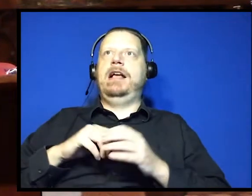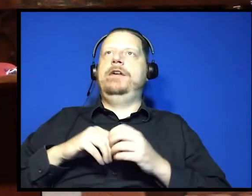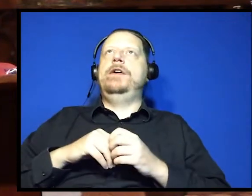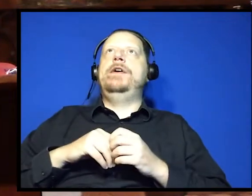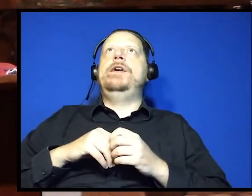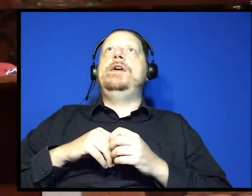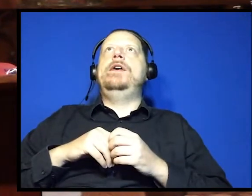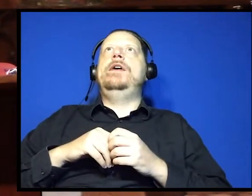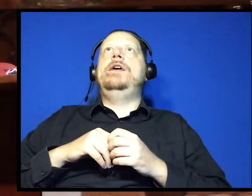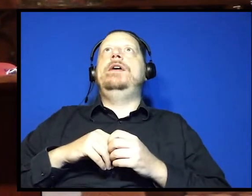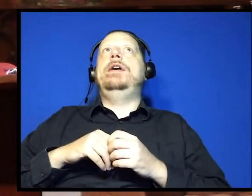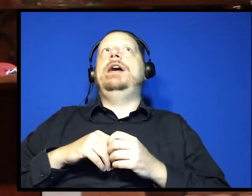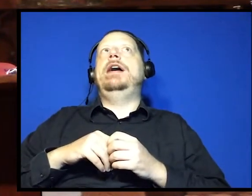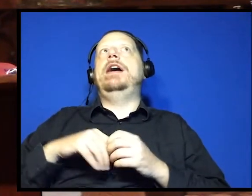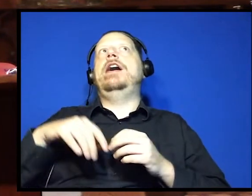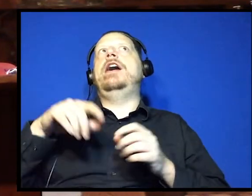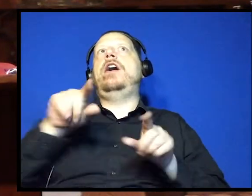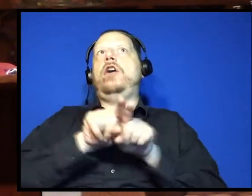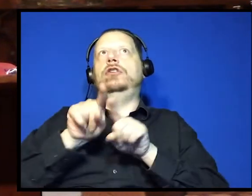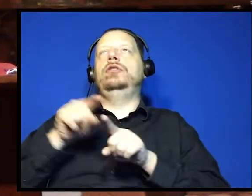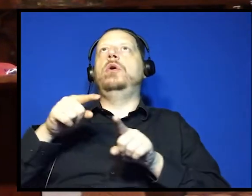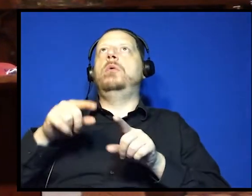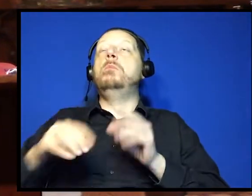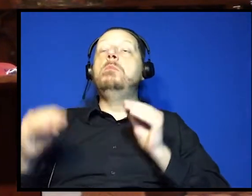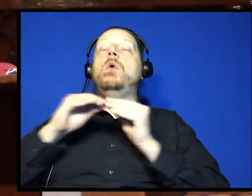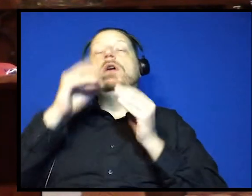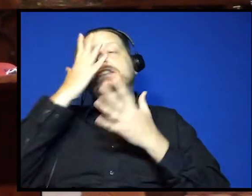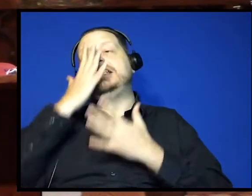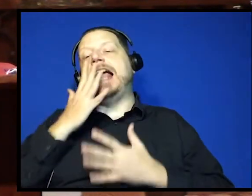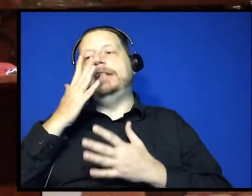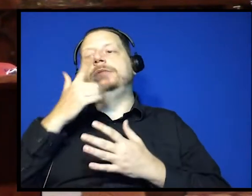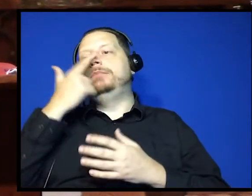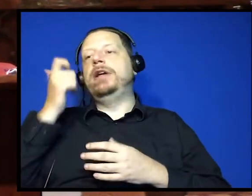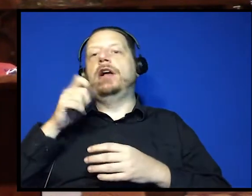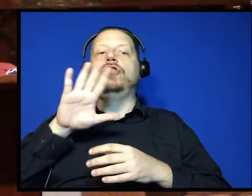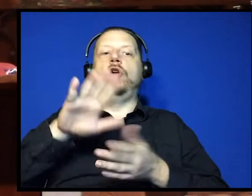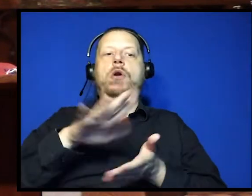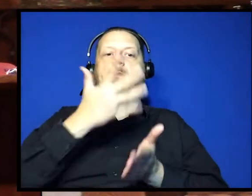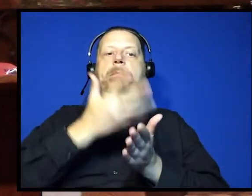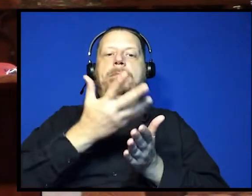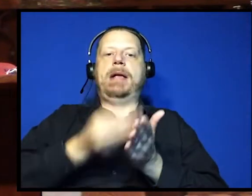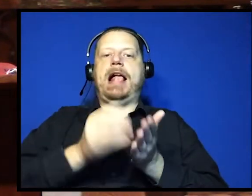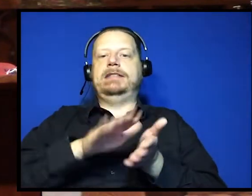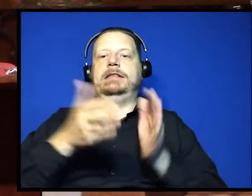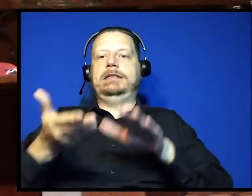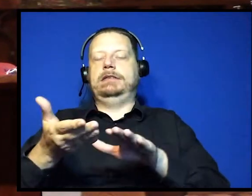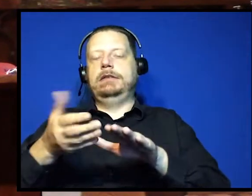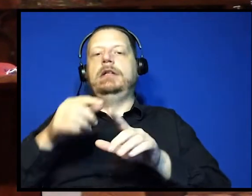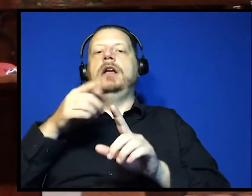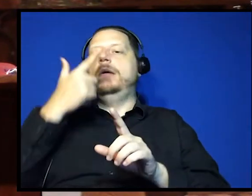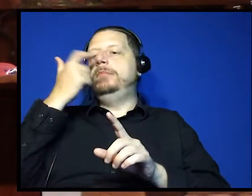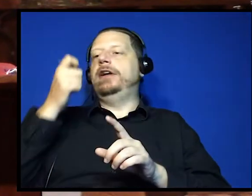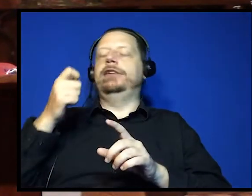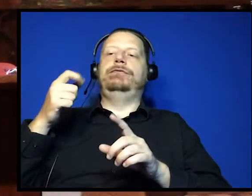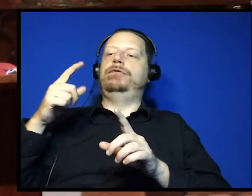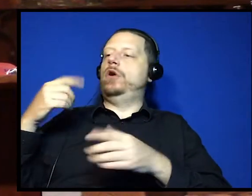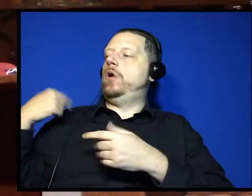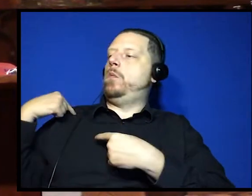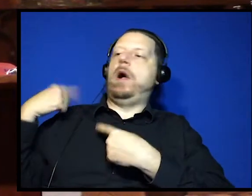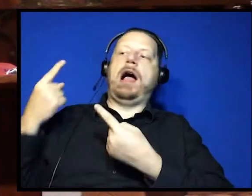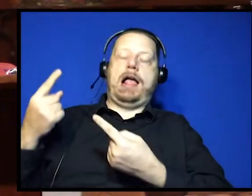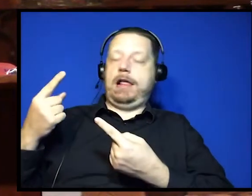And there was an additional note of sadness for me in her passing, because for quite a